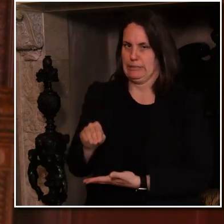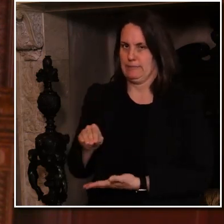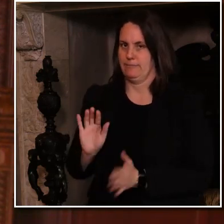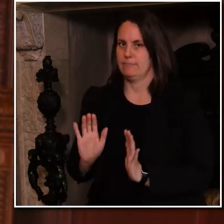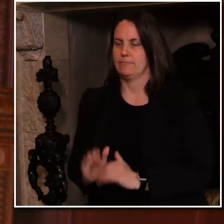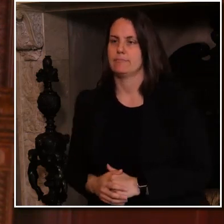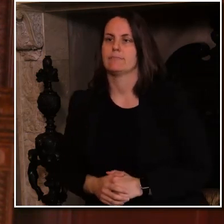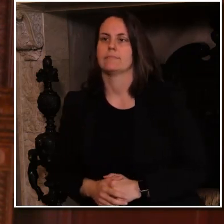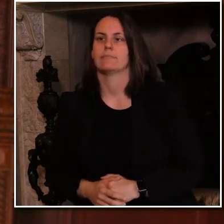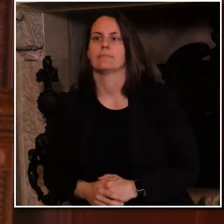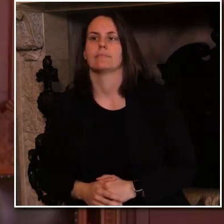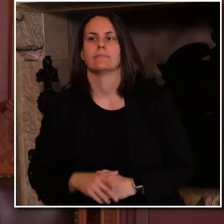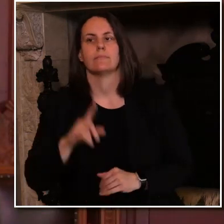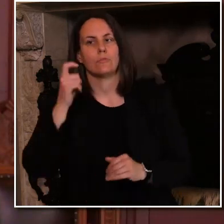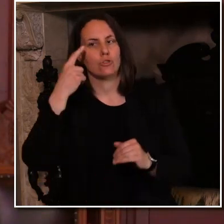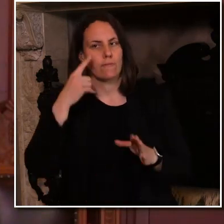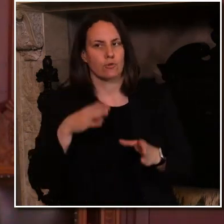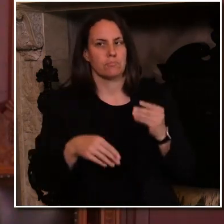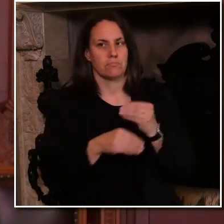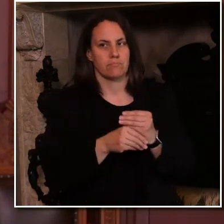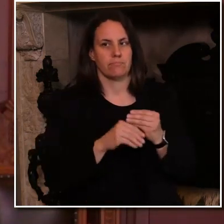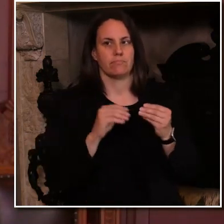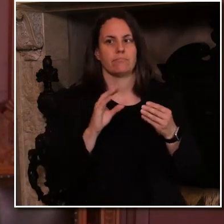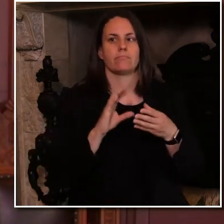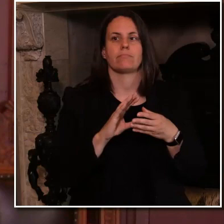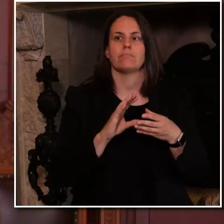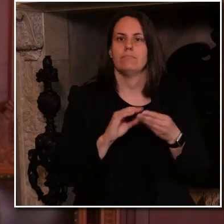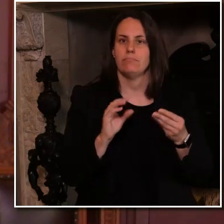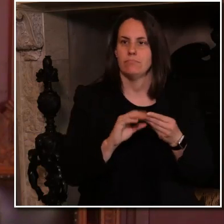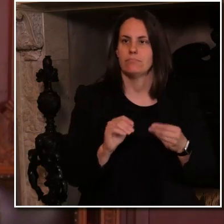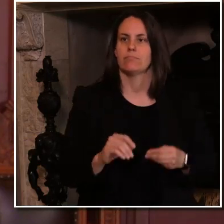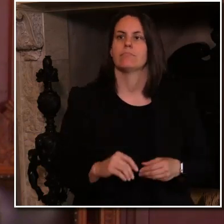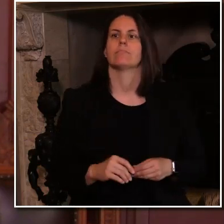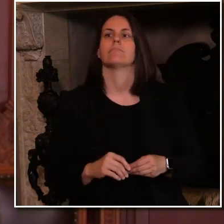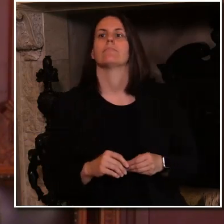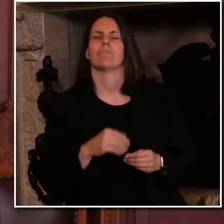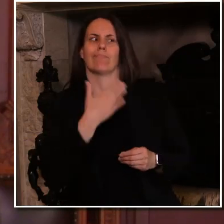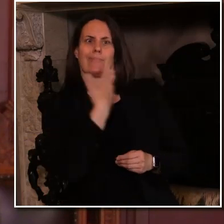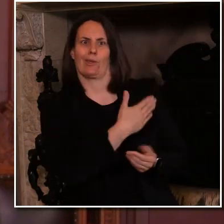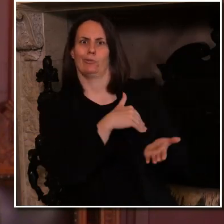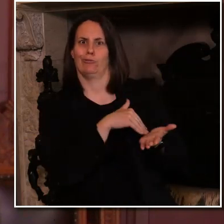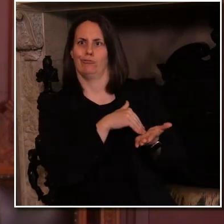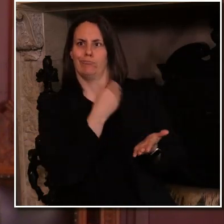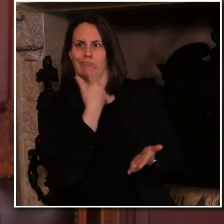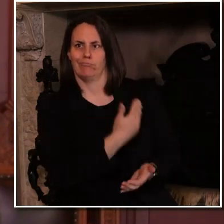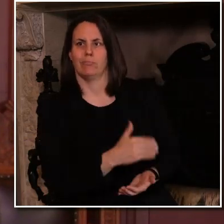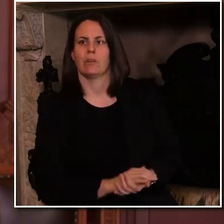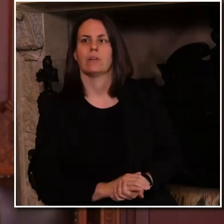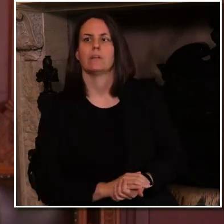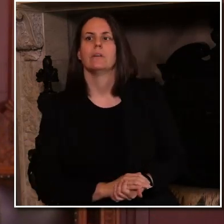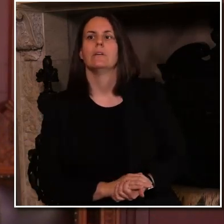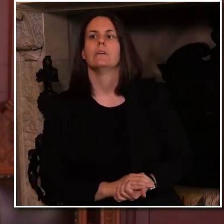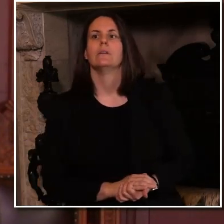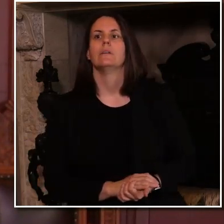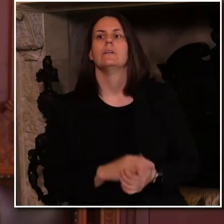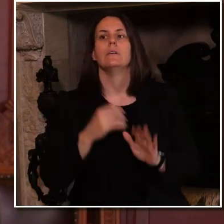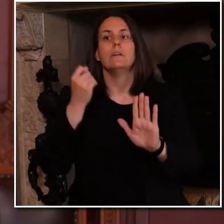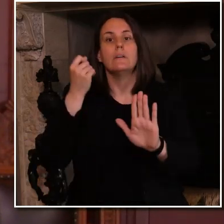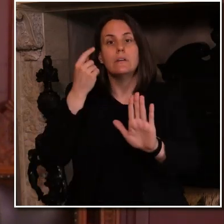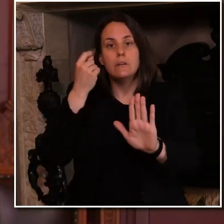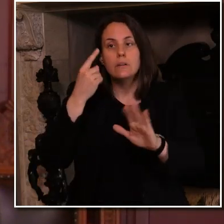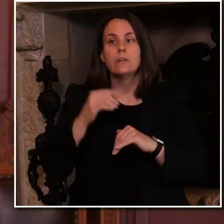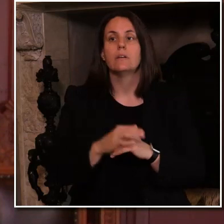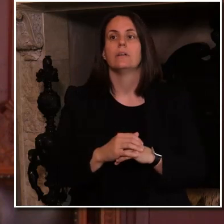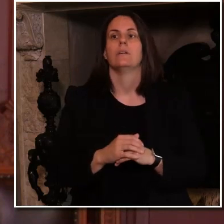thanks, Dr. Westergaard, I just want to, just an overall pitch, anybody that needs a test in the state of Wisconsin should be able to get a